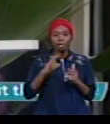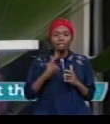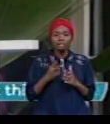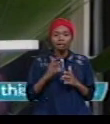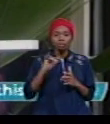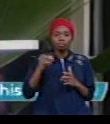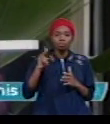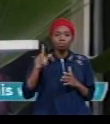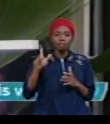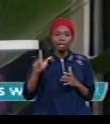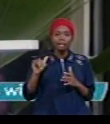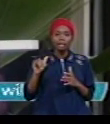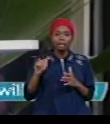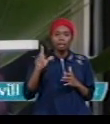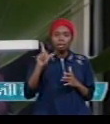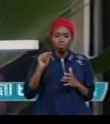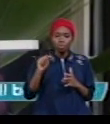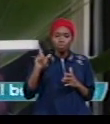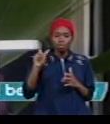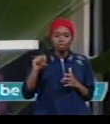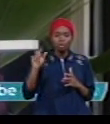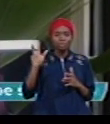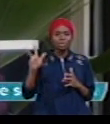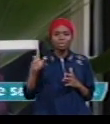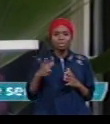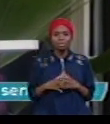July, 2022.